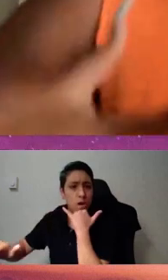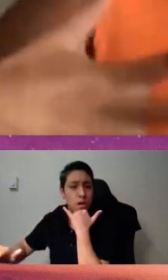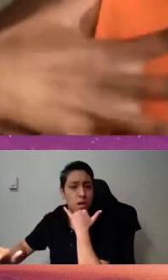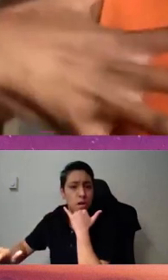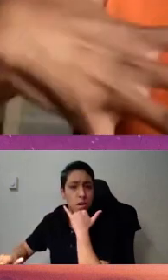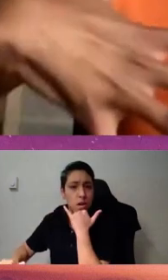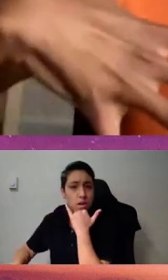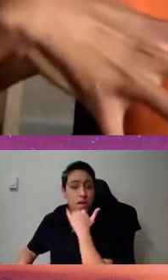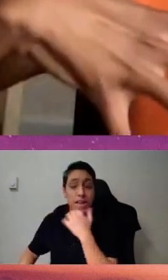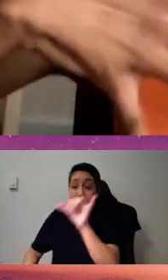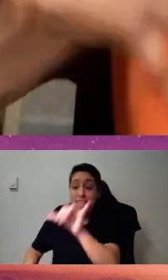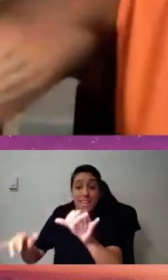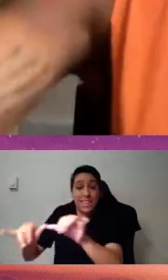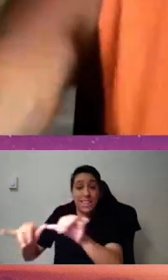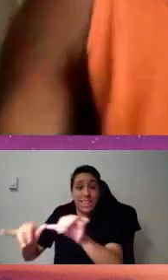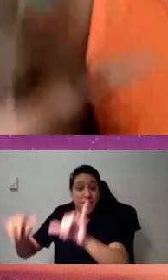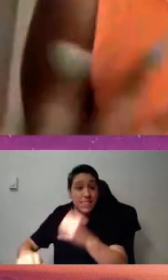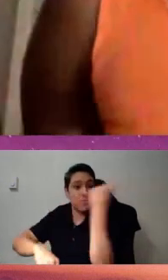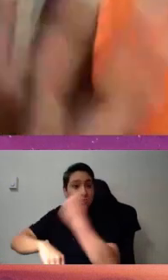us